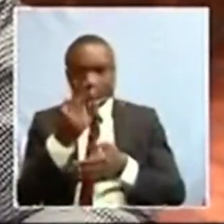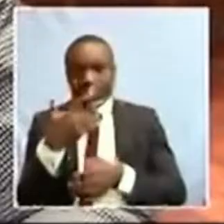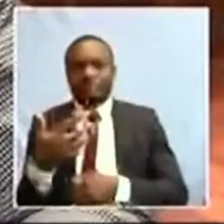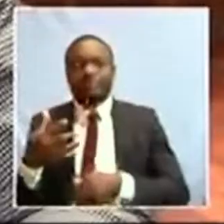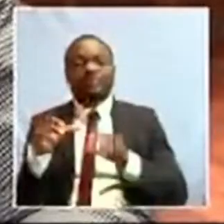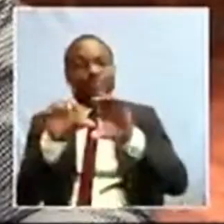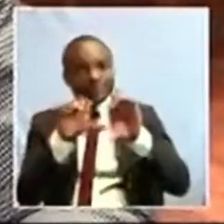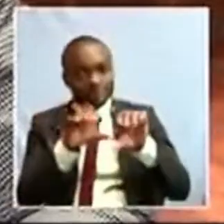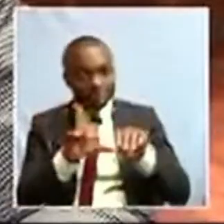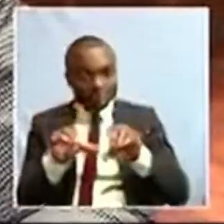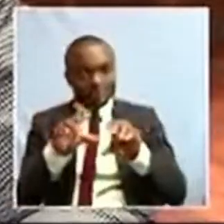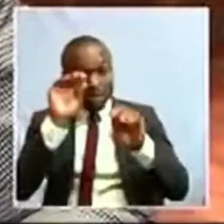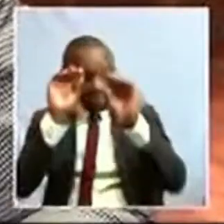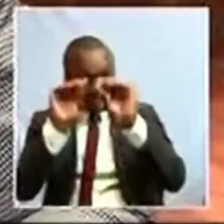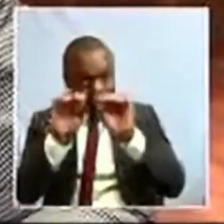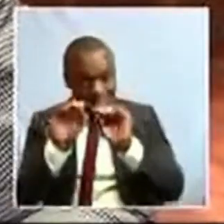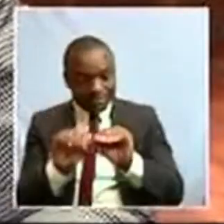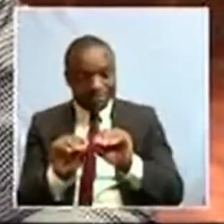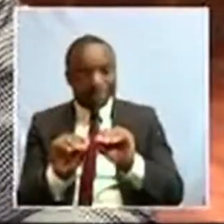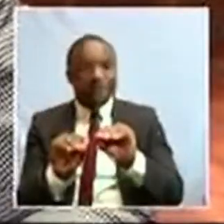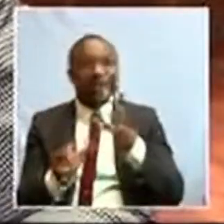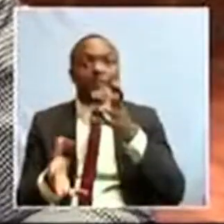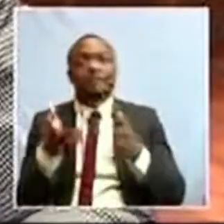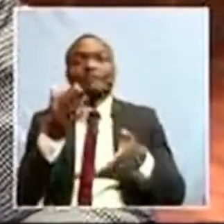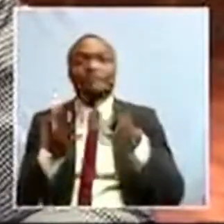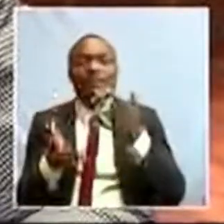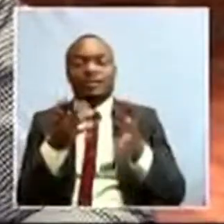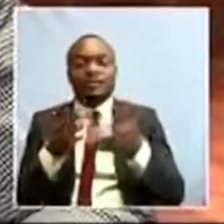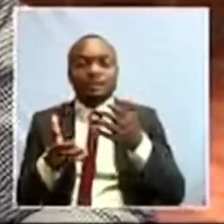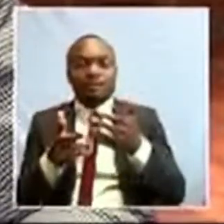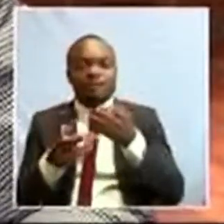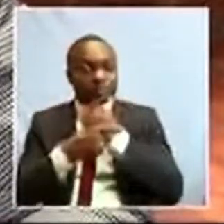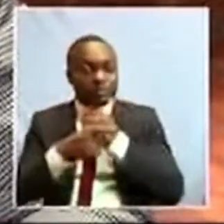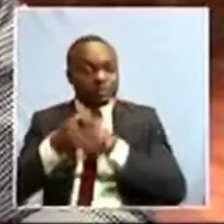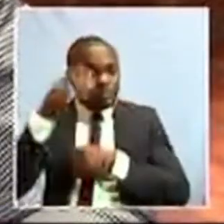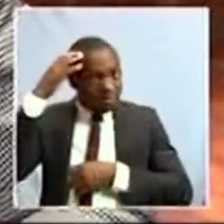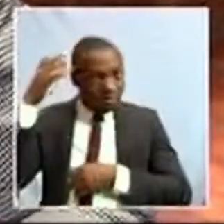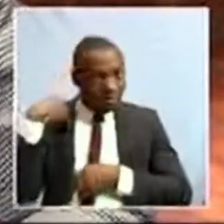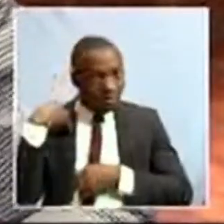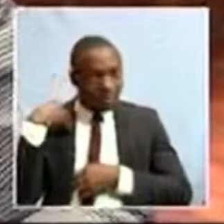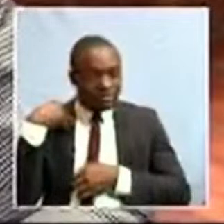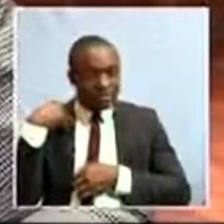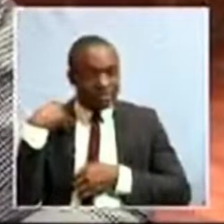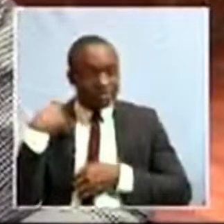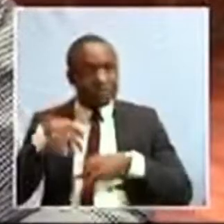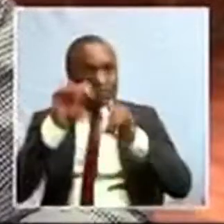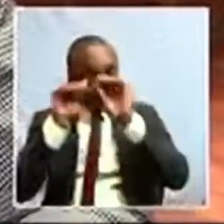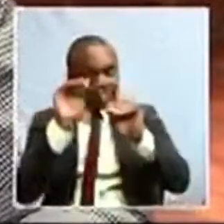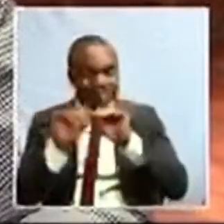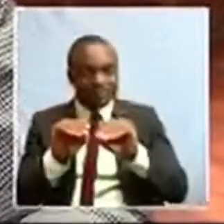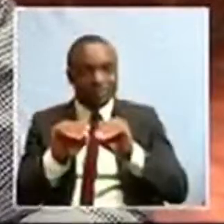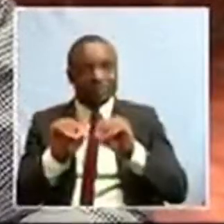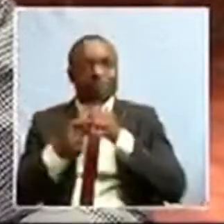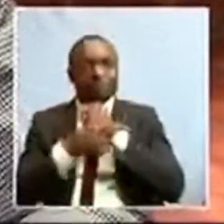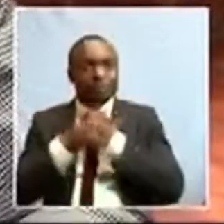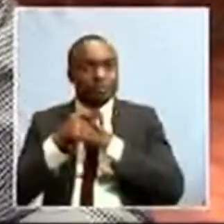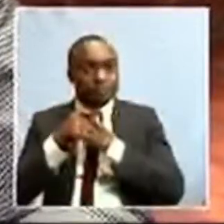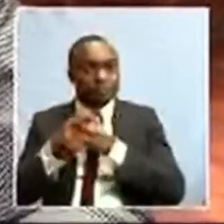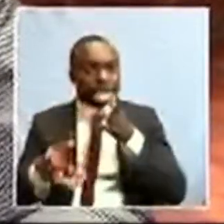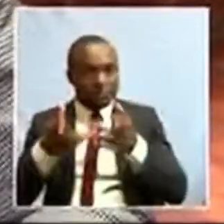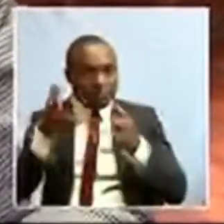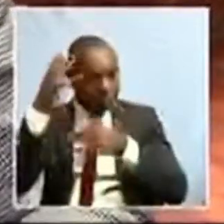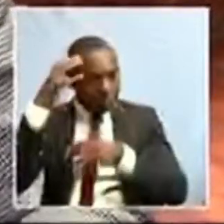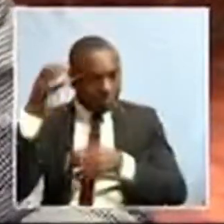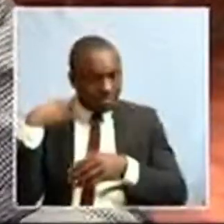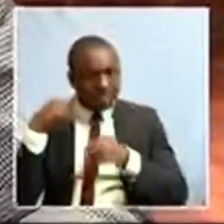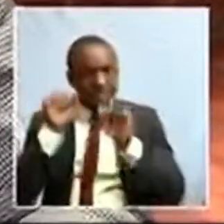are rehabilitating the fire section office because they didn't have an office. So we are rehabilitating the fire section so that they can even start operating